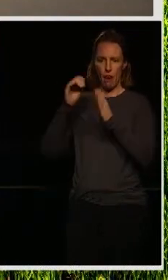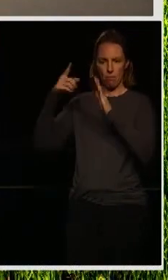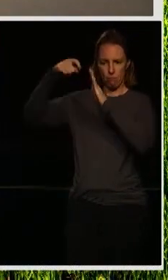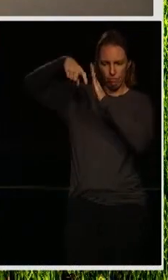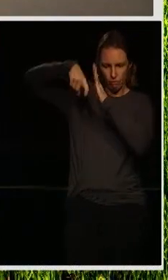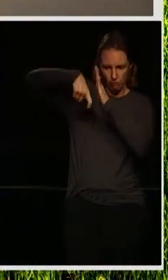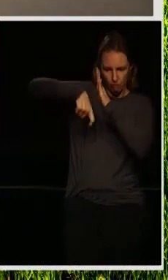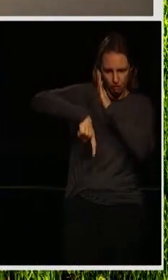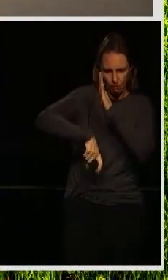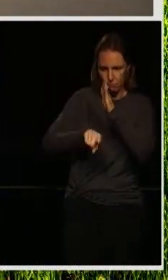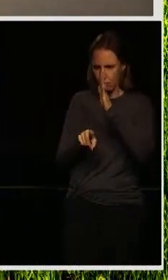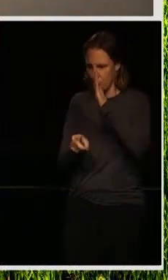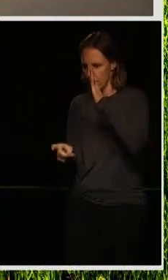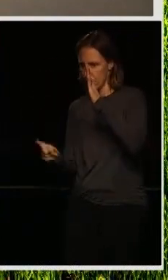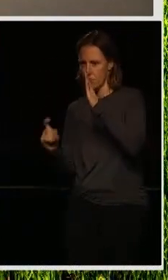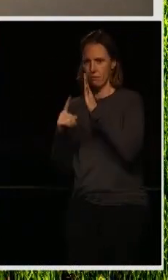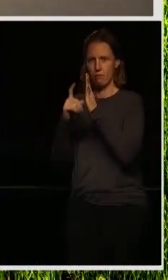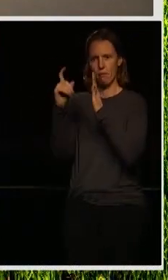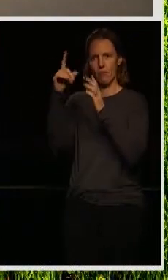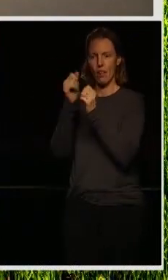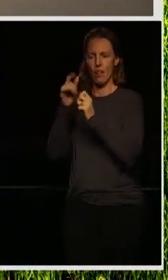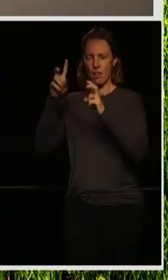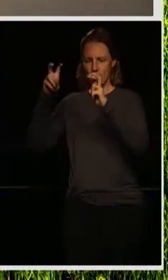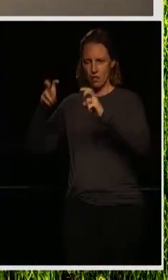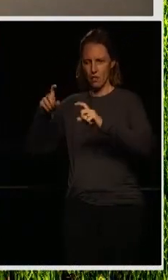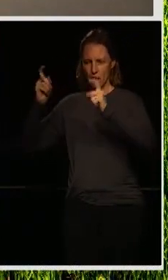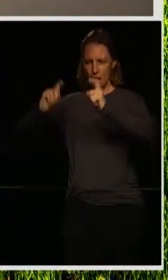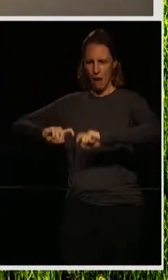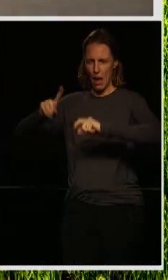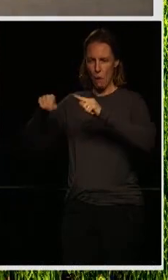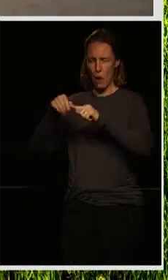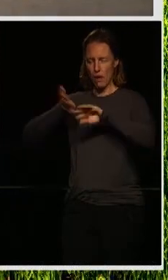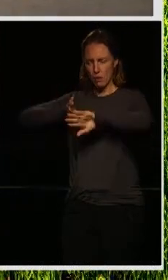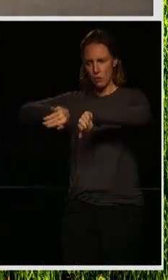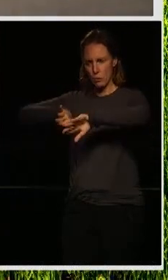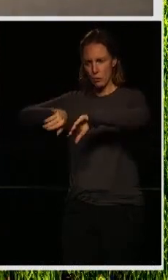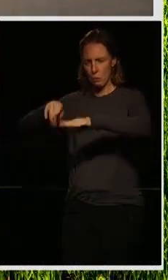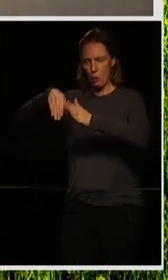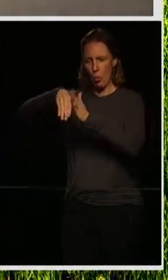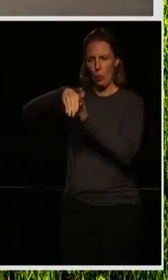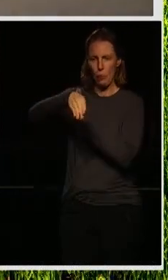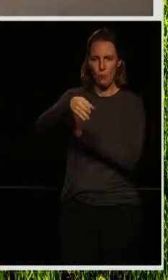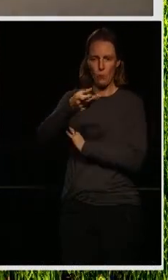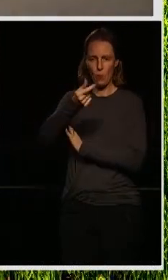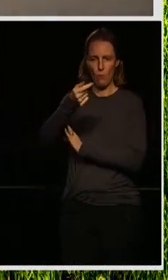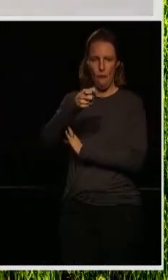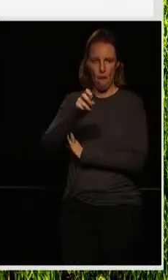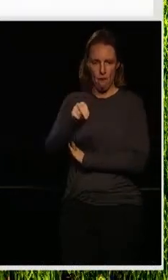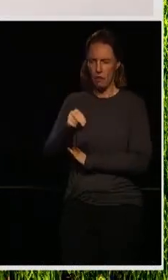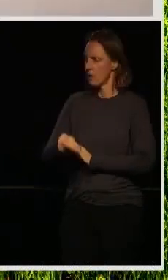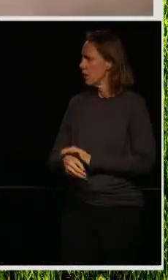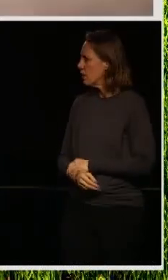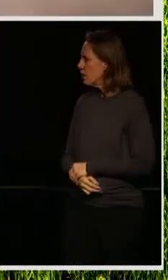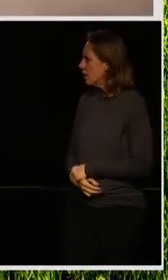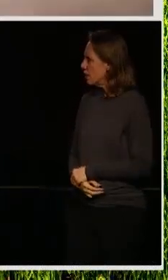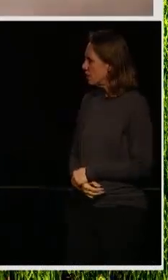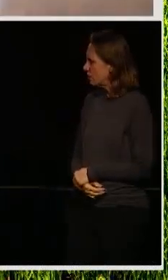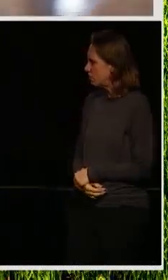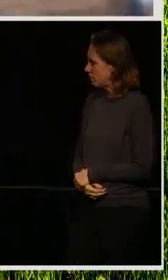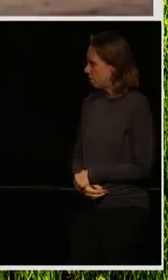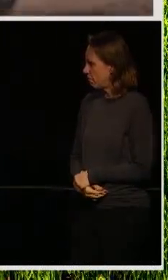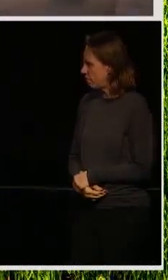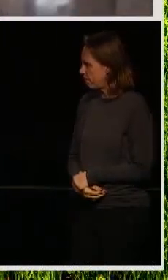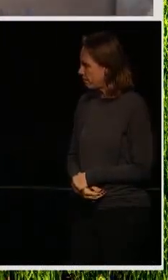to scan the entire bulk as the robot swims through the grain. Oh, there was some technical issue with the